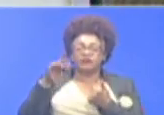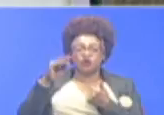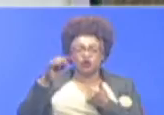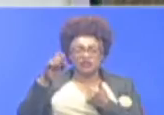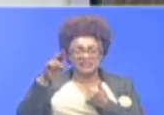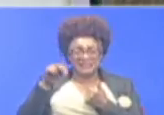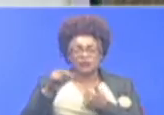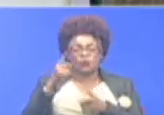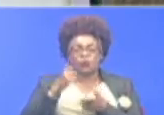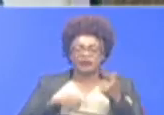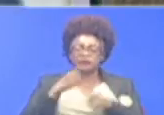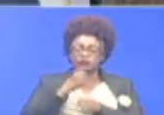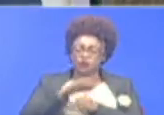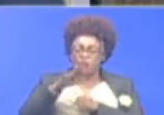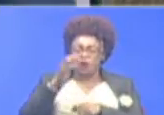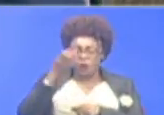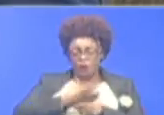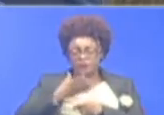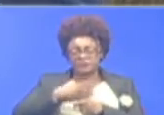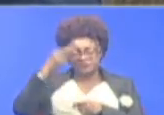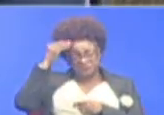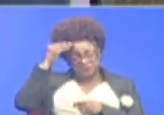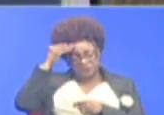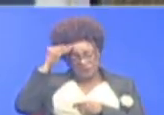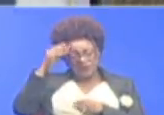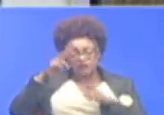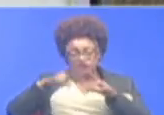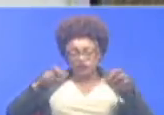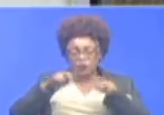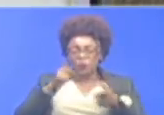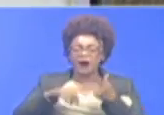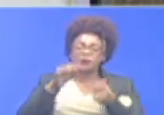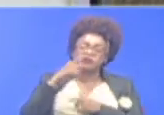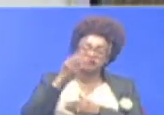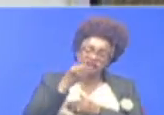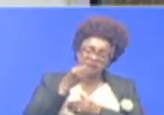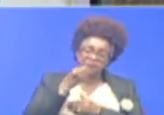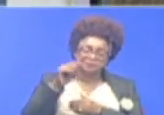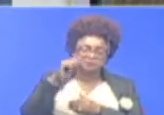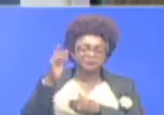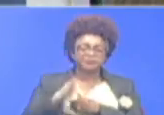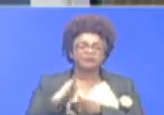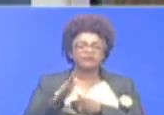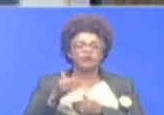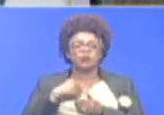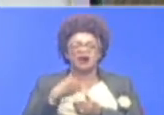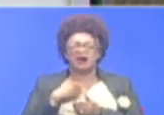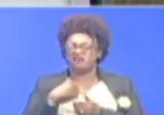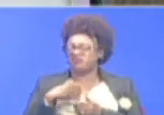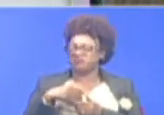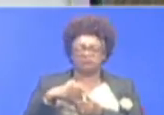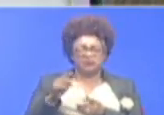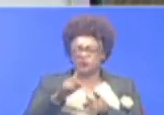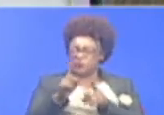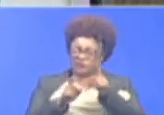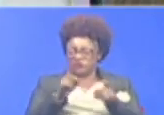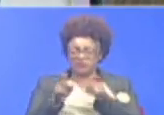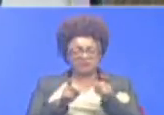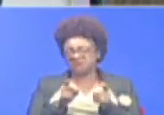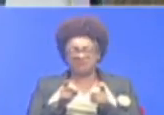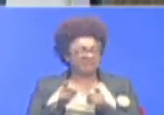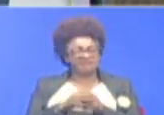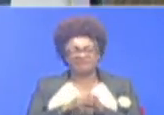your own studies and then check what you eat and just ask questions, because in Kenya, we don't have the habit of questioning and going to the